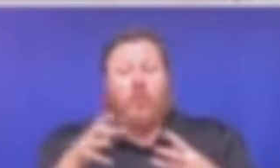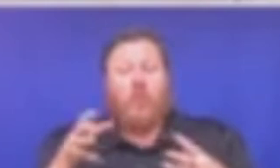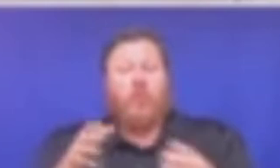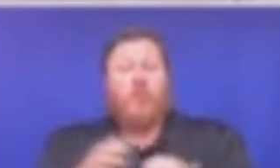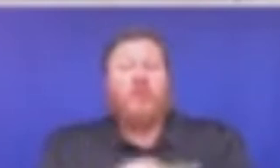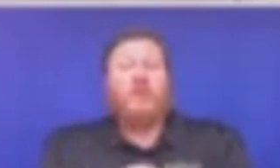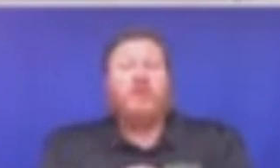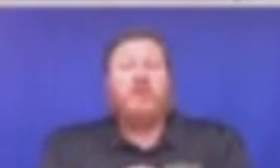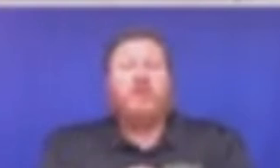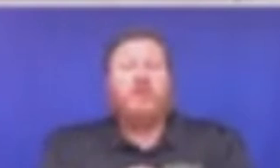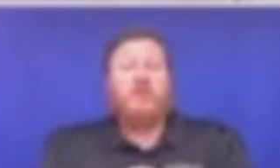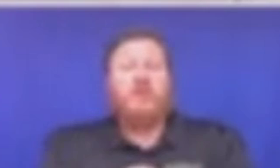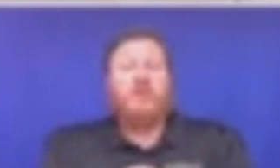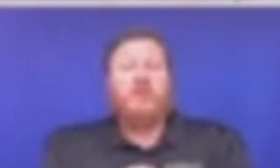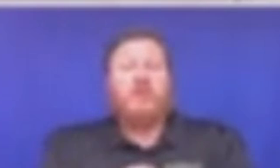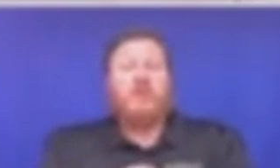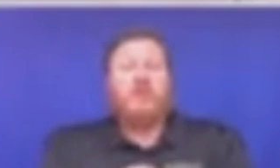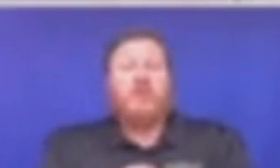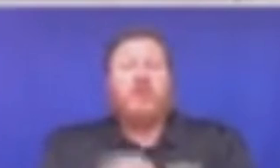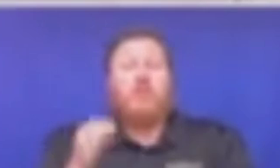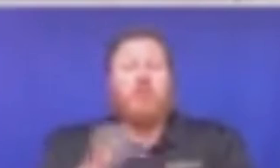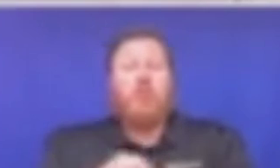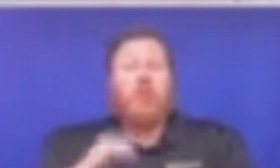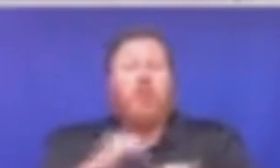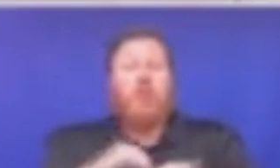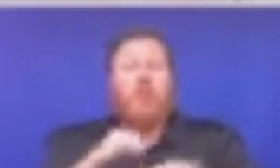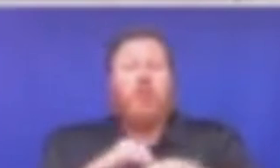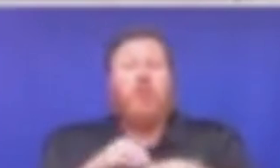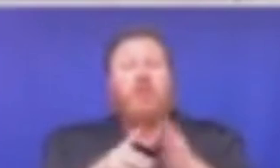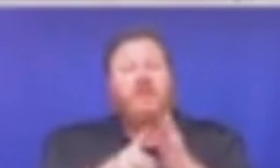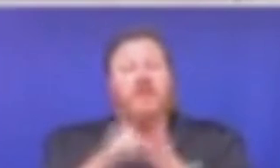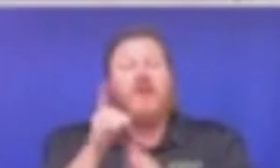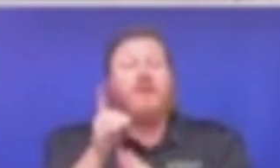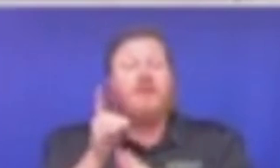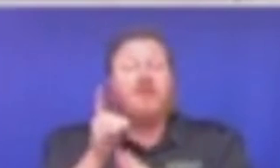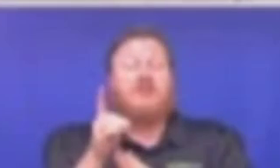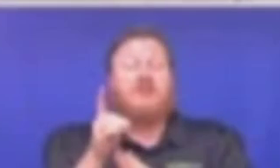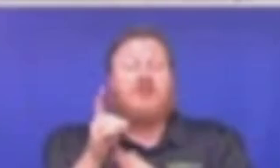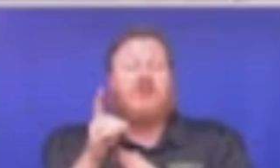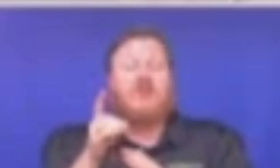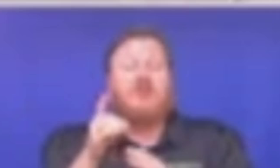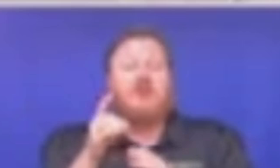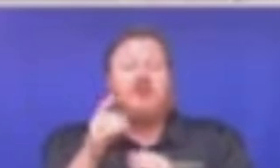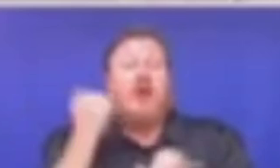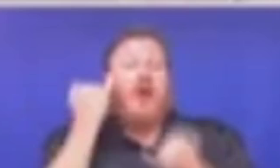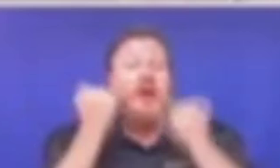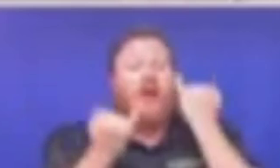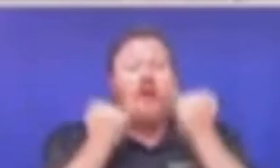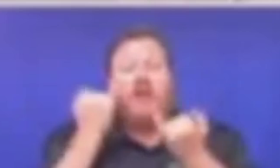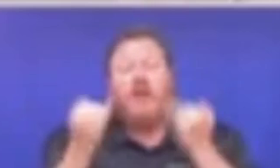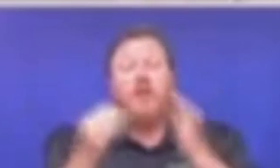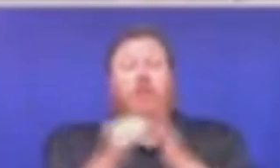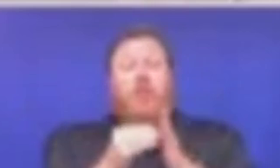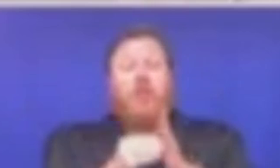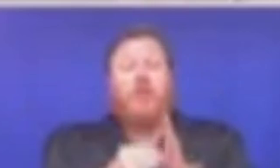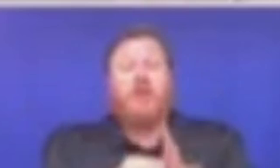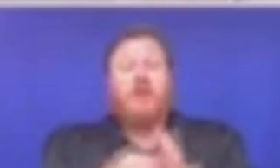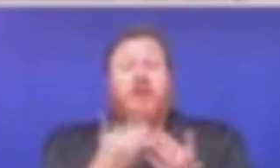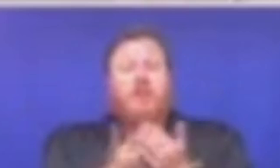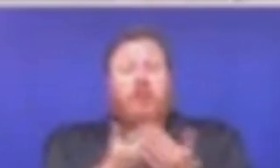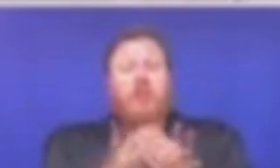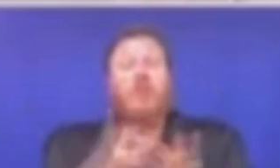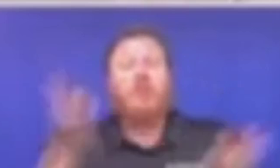we embark on more and more developmental initiatives, we will be able to